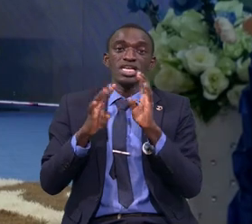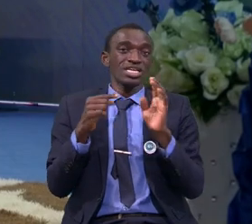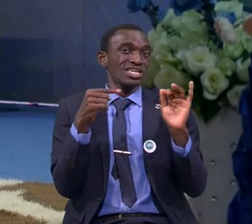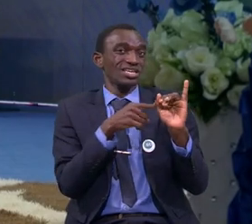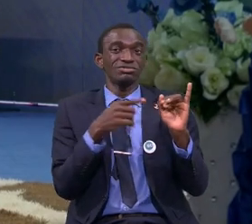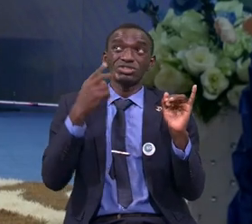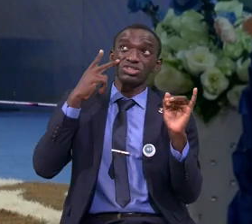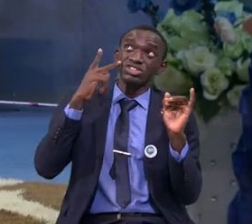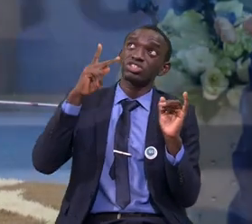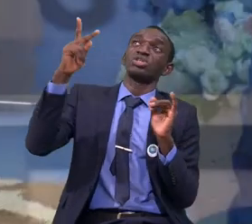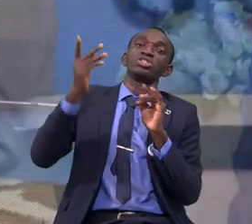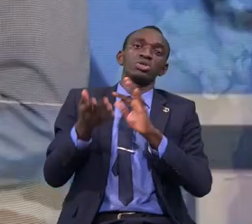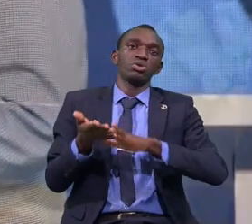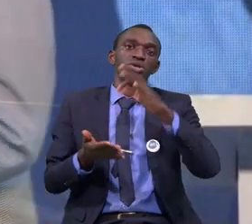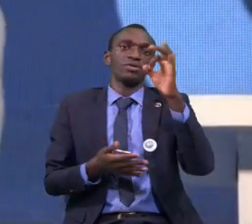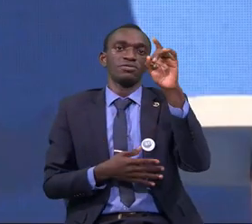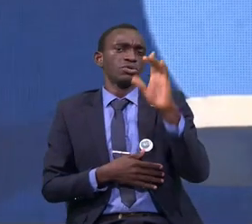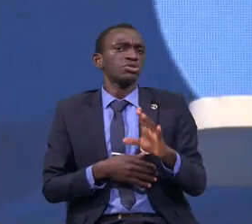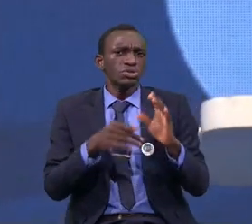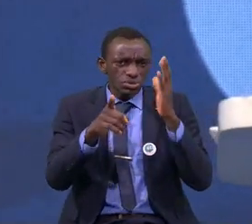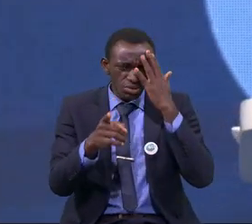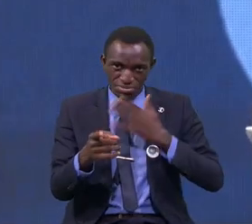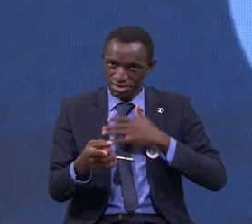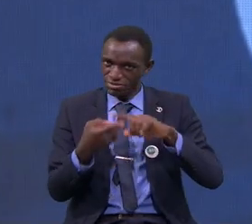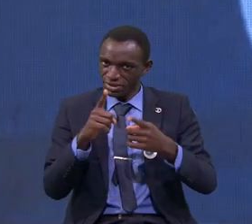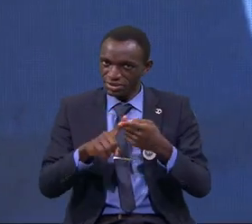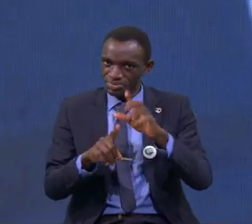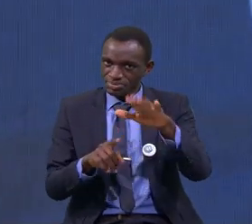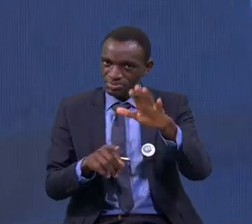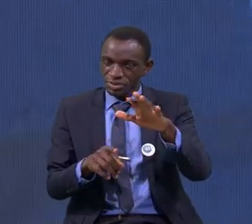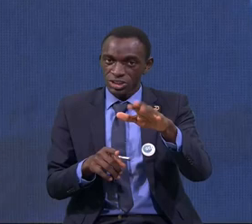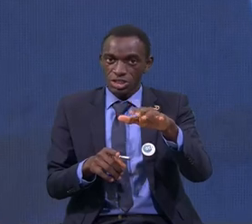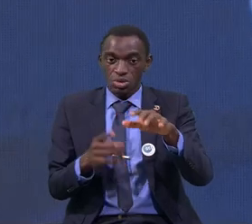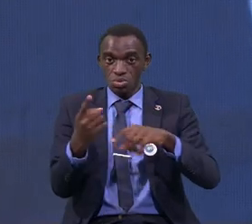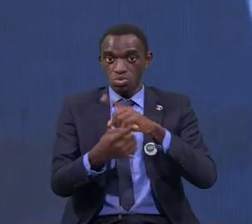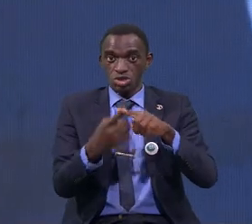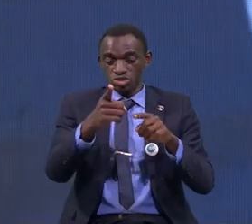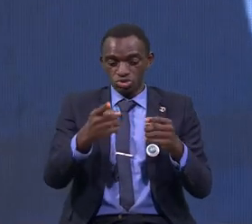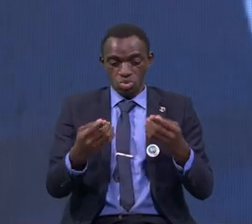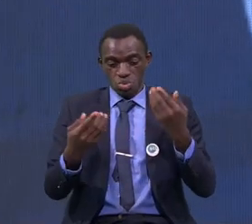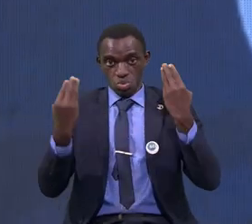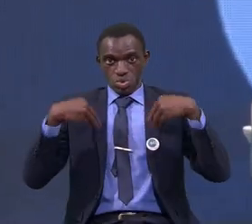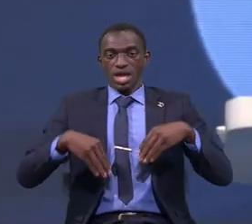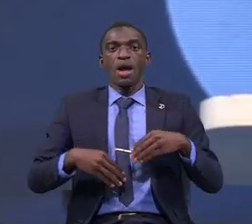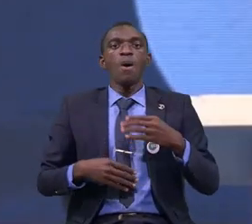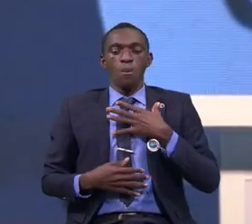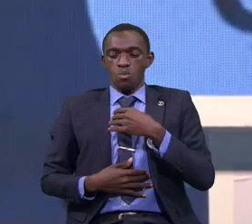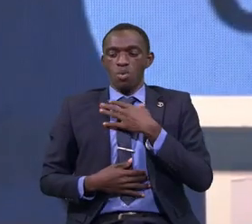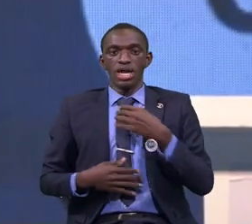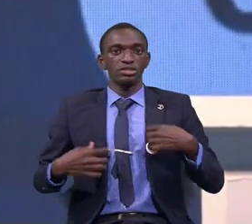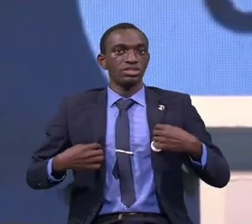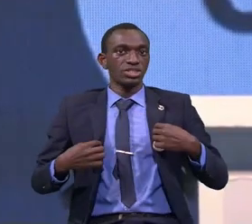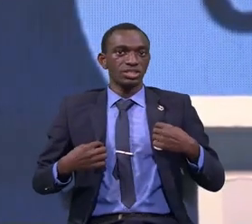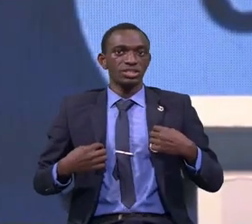my friend, tonight, when you wear a white shirt and you think